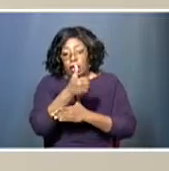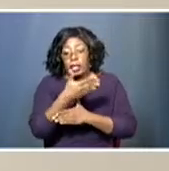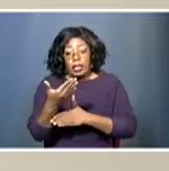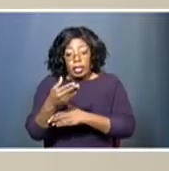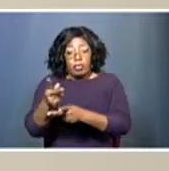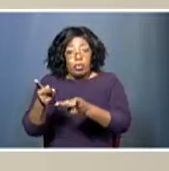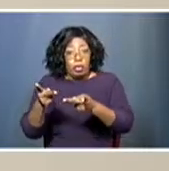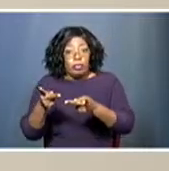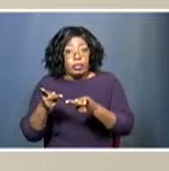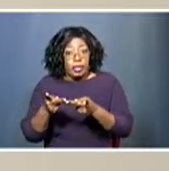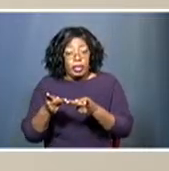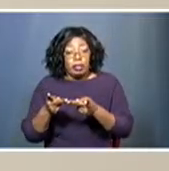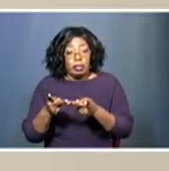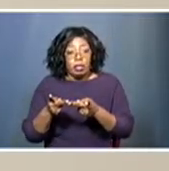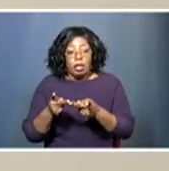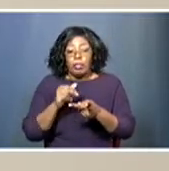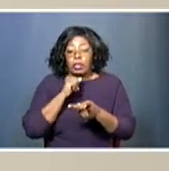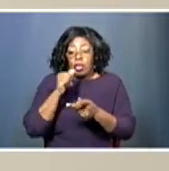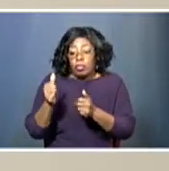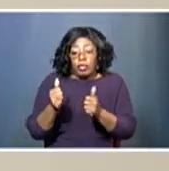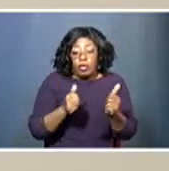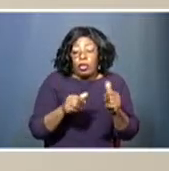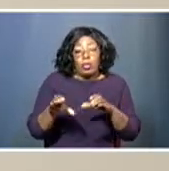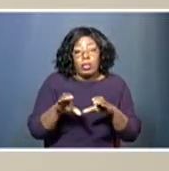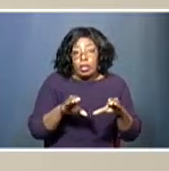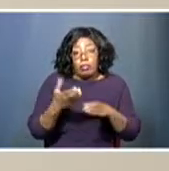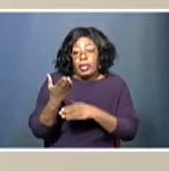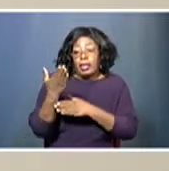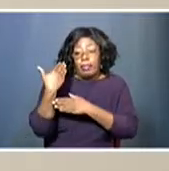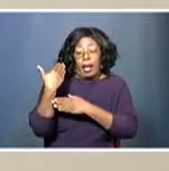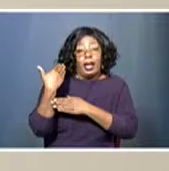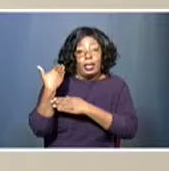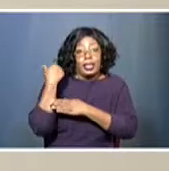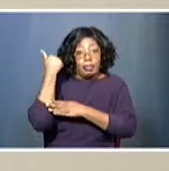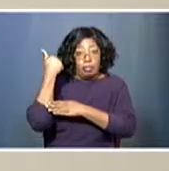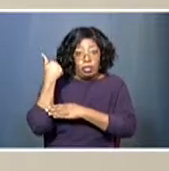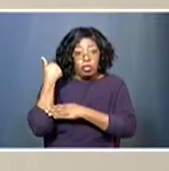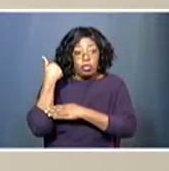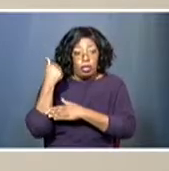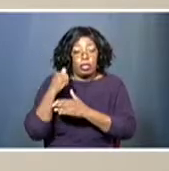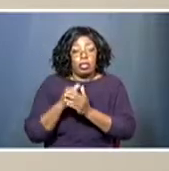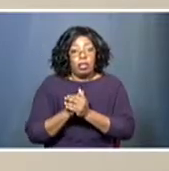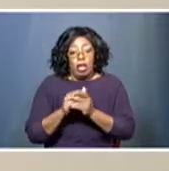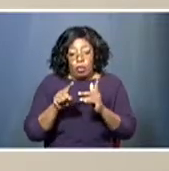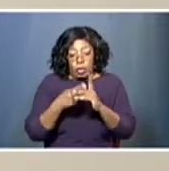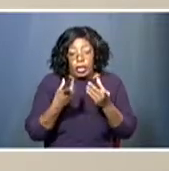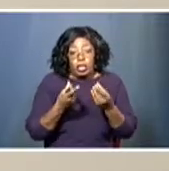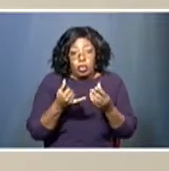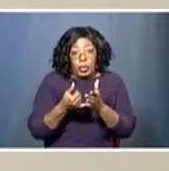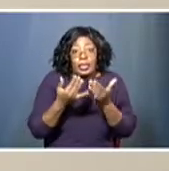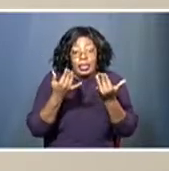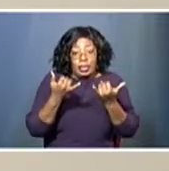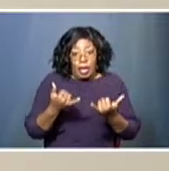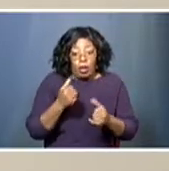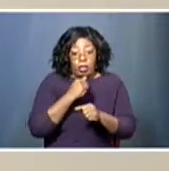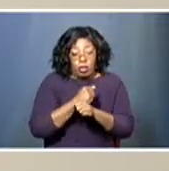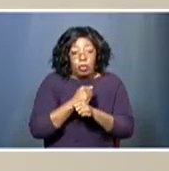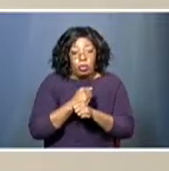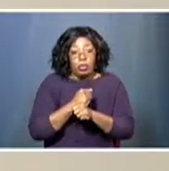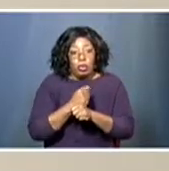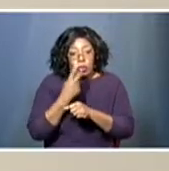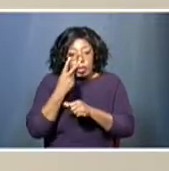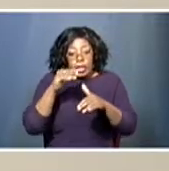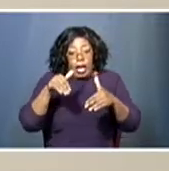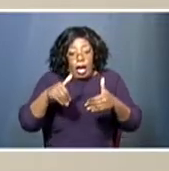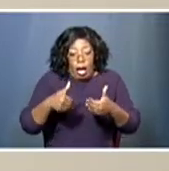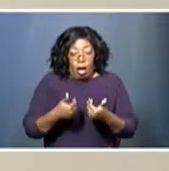but they were not followed up by the previous administration. Those things we're just picking up now, and we'll continue to see how we